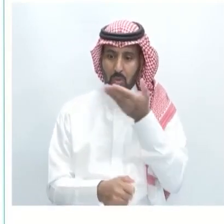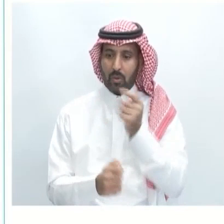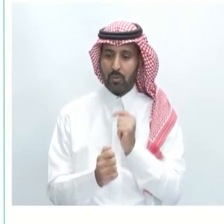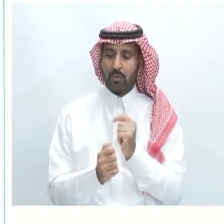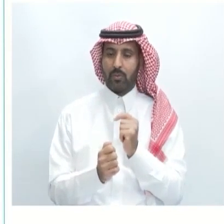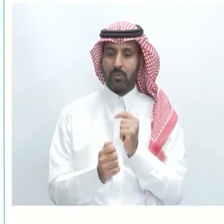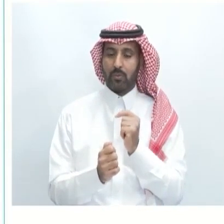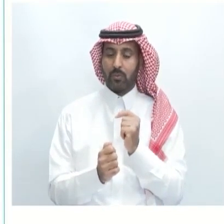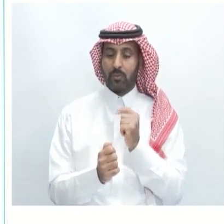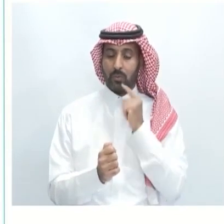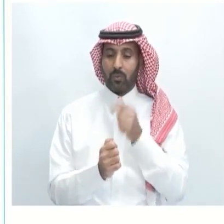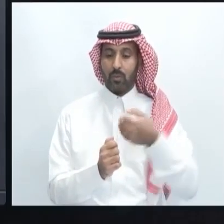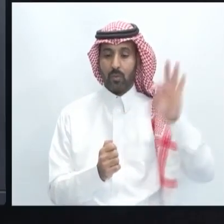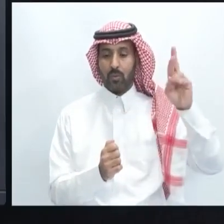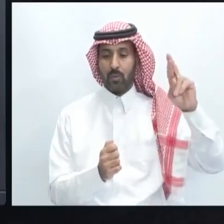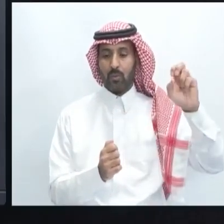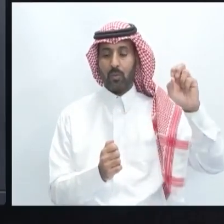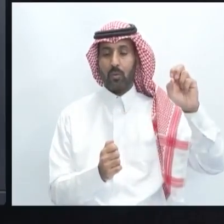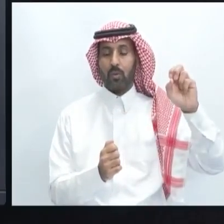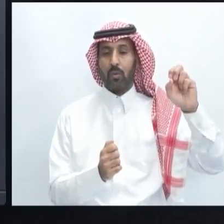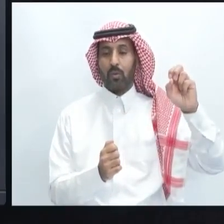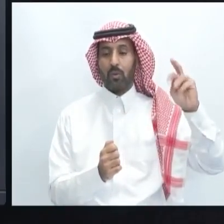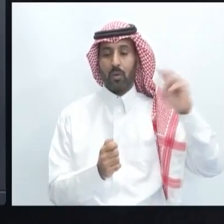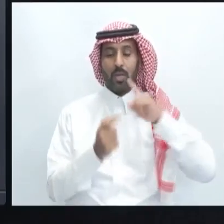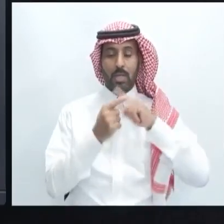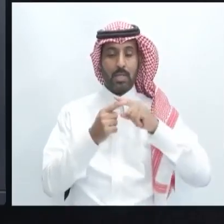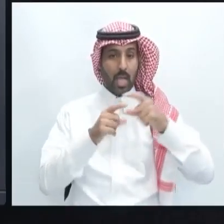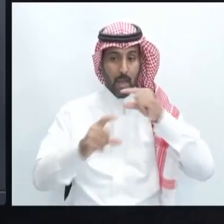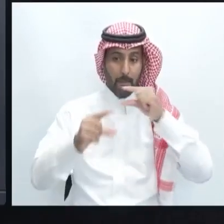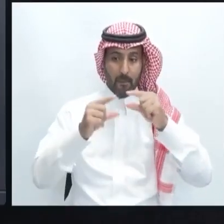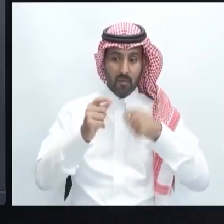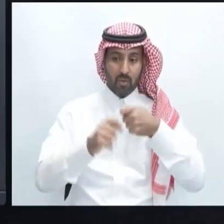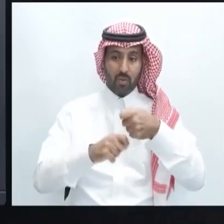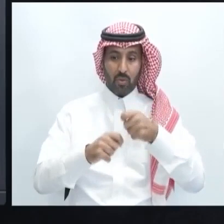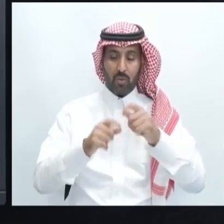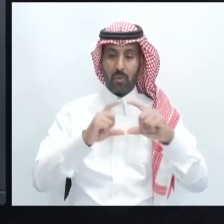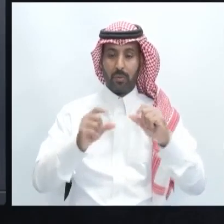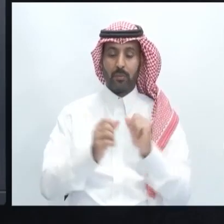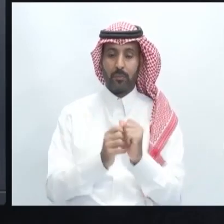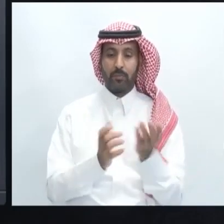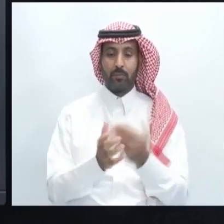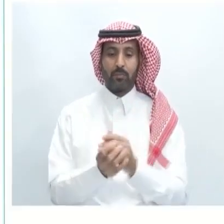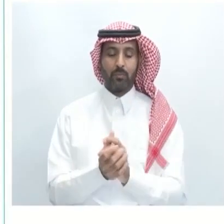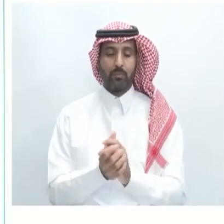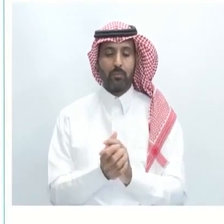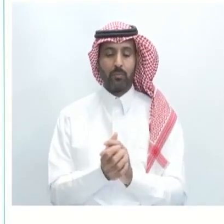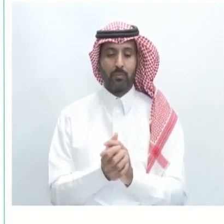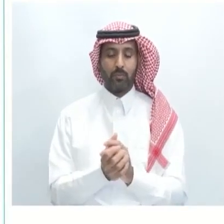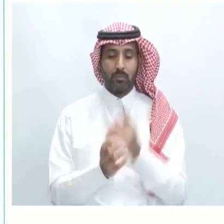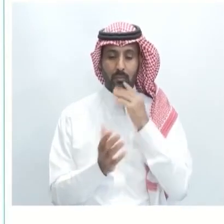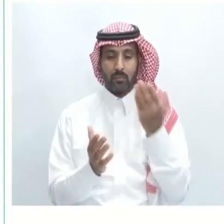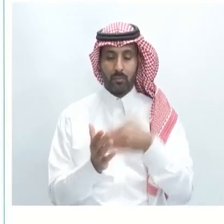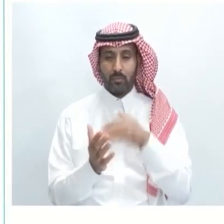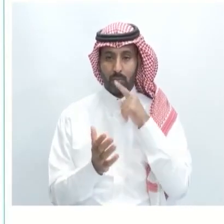of course, this is a prank from an African bank. This is very obvious. So he, and then